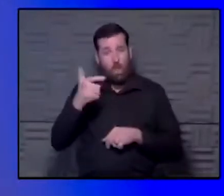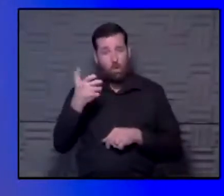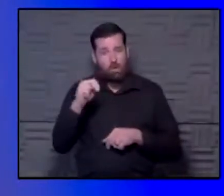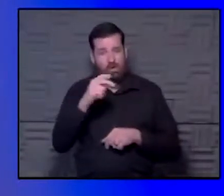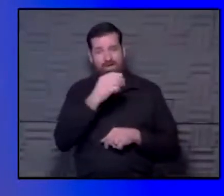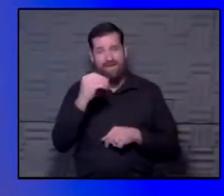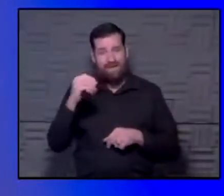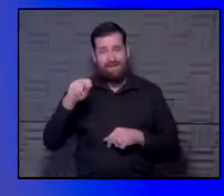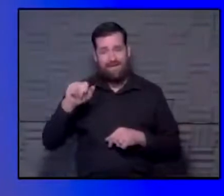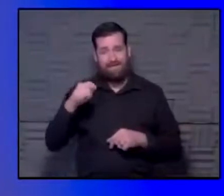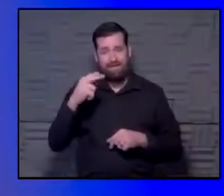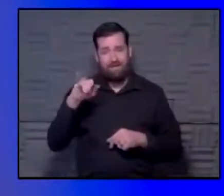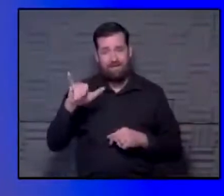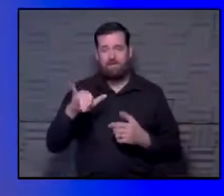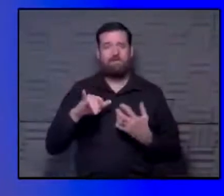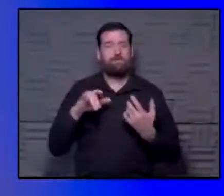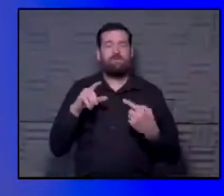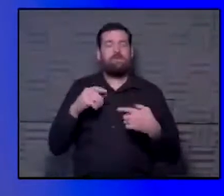I can't say enough